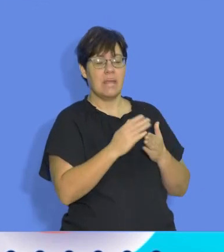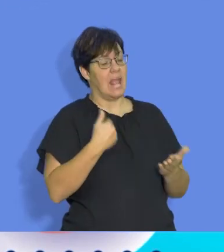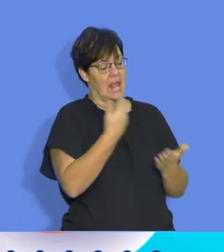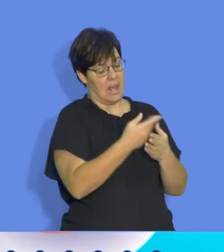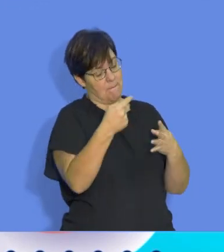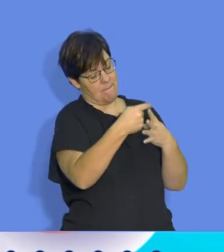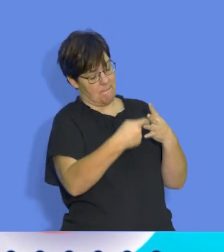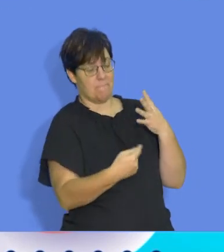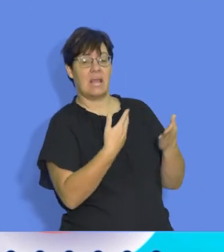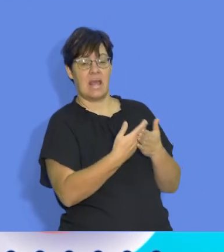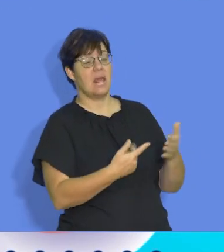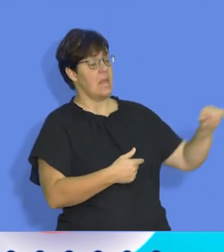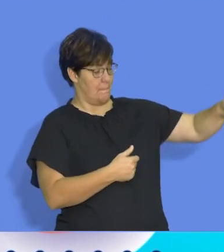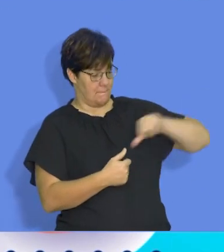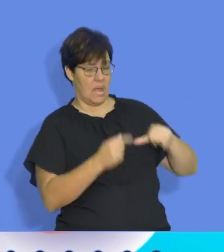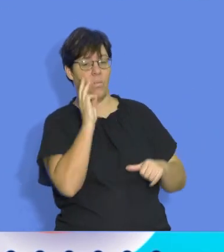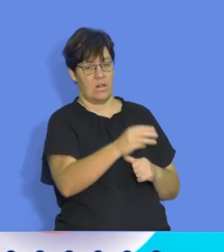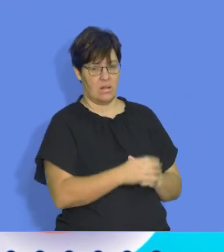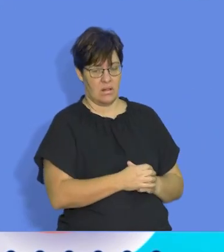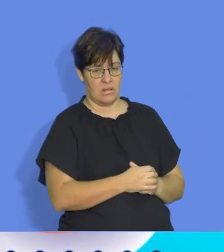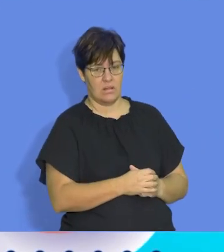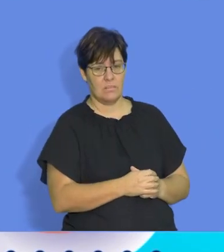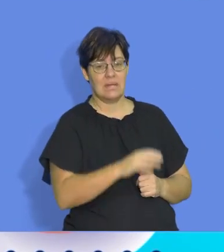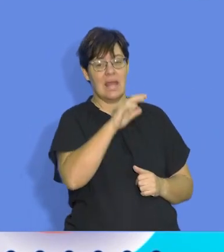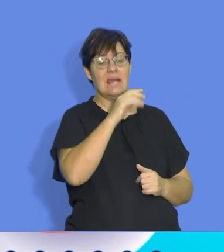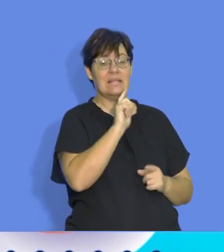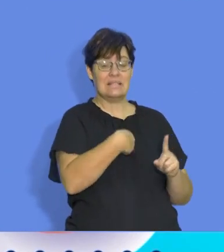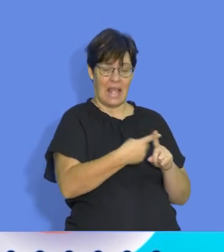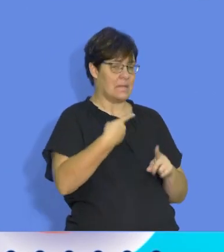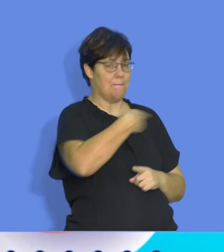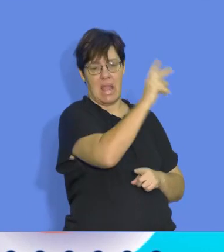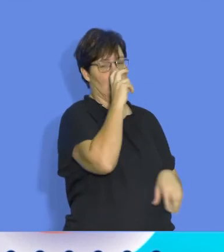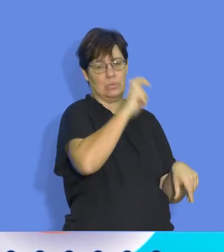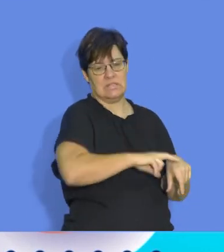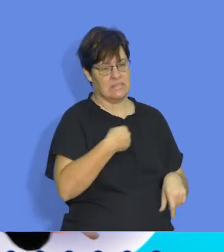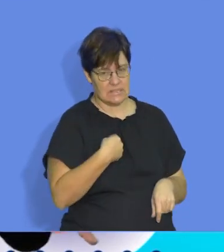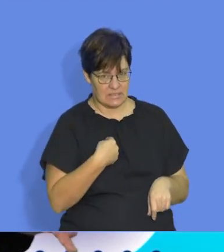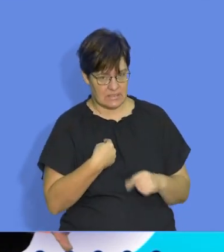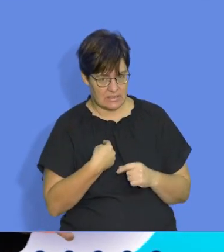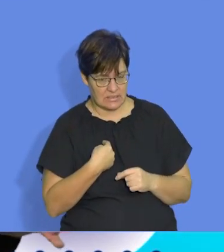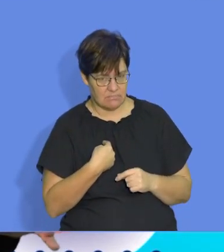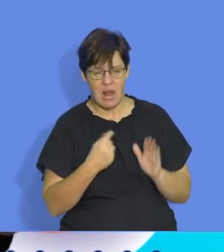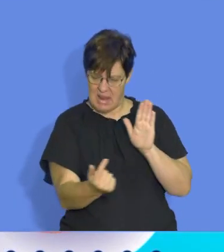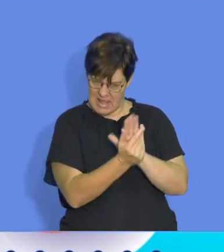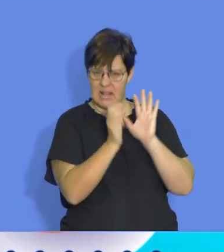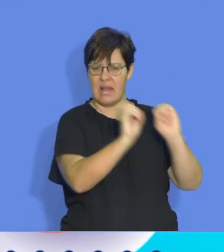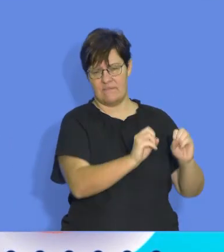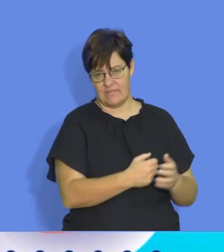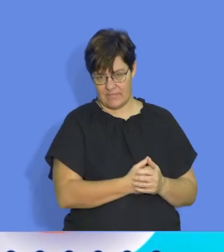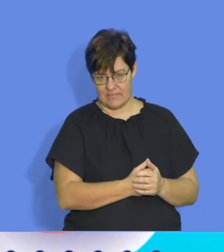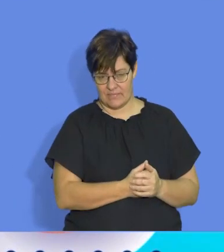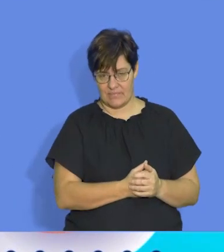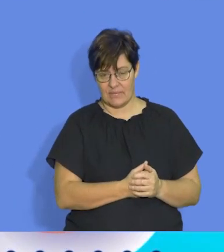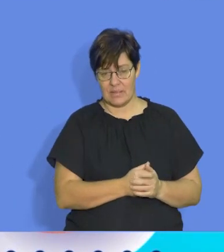them, and that's what we refer to as tax avoidance. Perfectly legal, no problems.